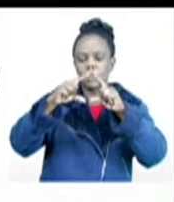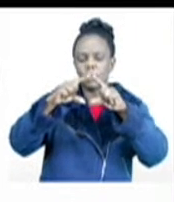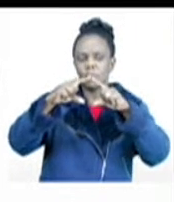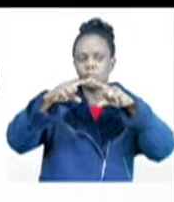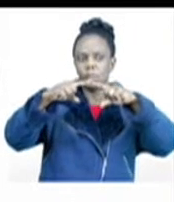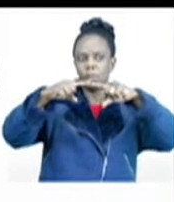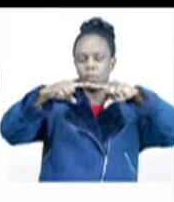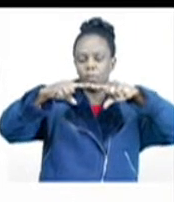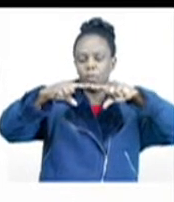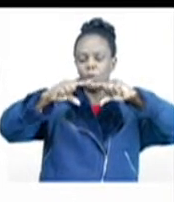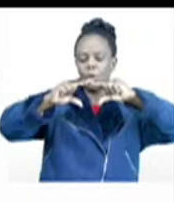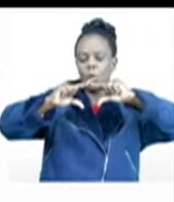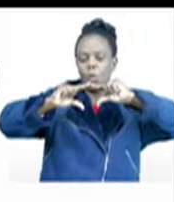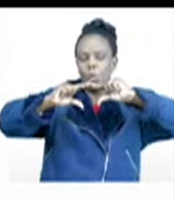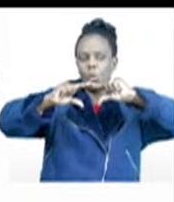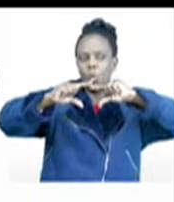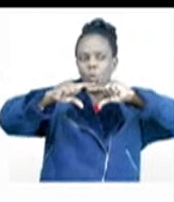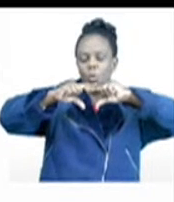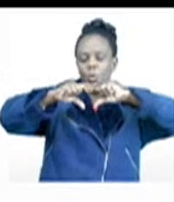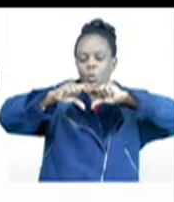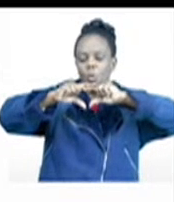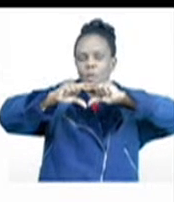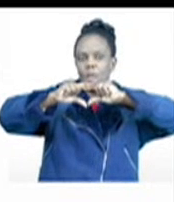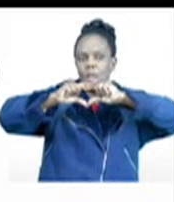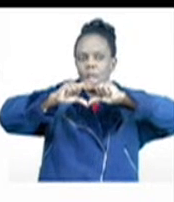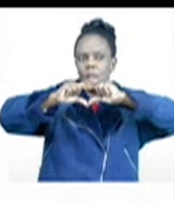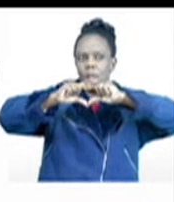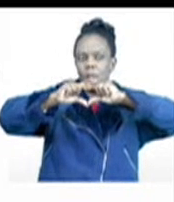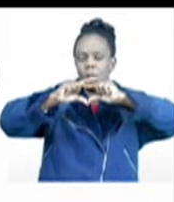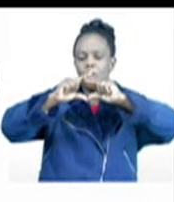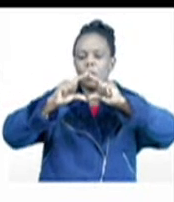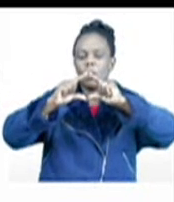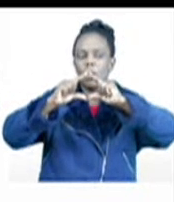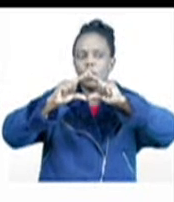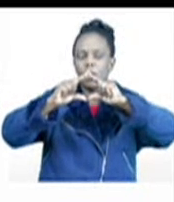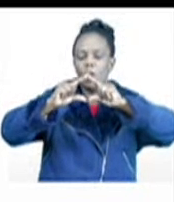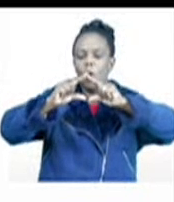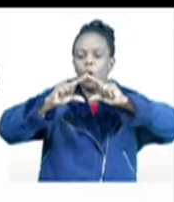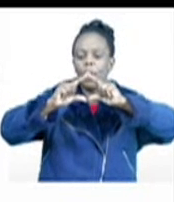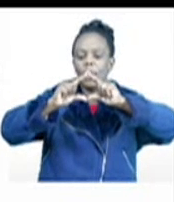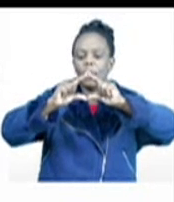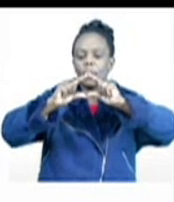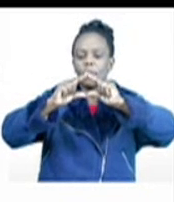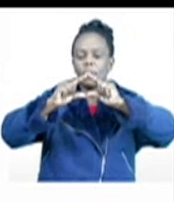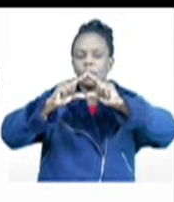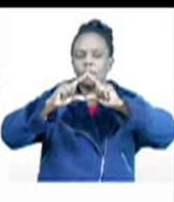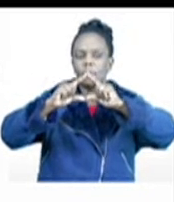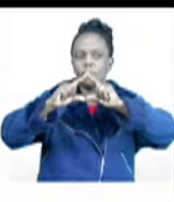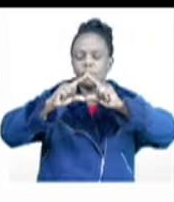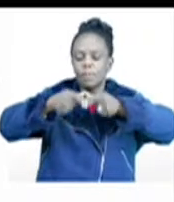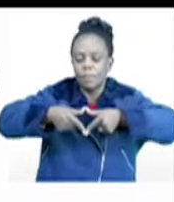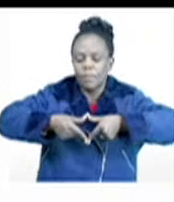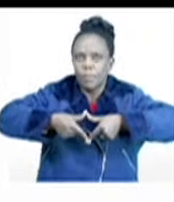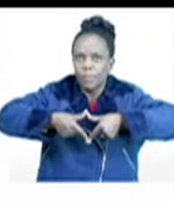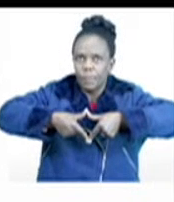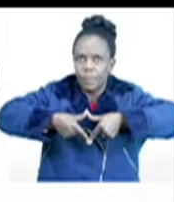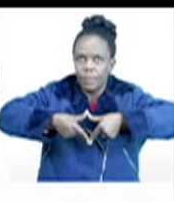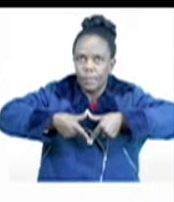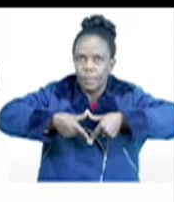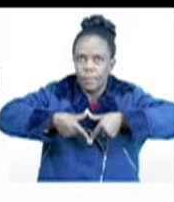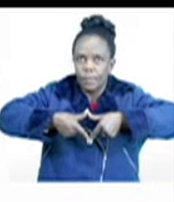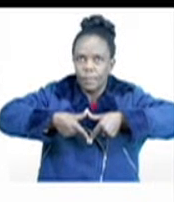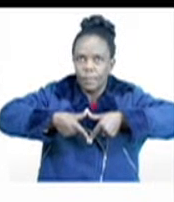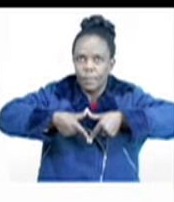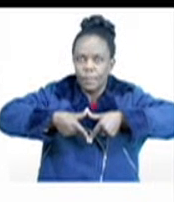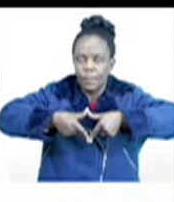on page 19. Here on page 20, our upside down triangle has a word on it. That word